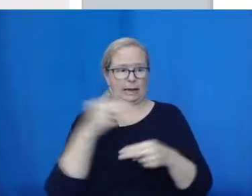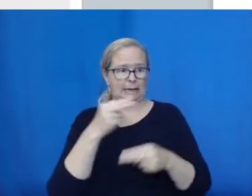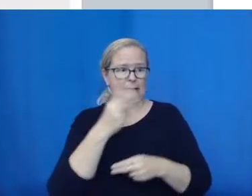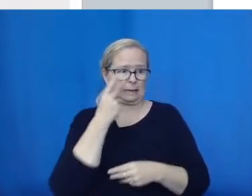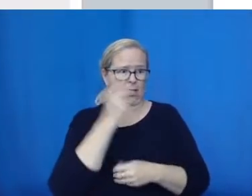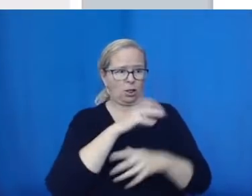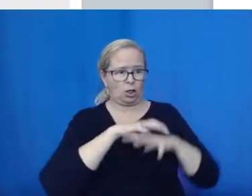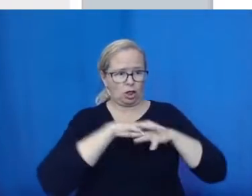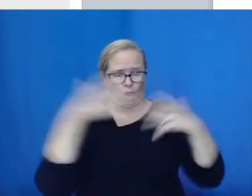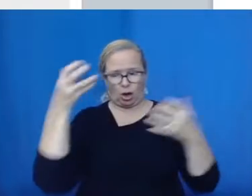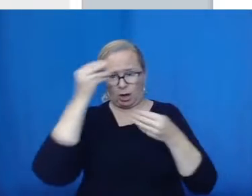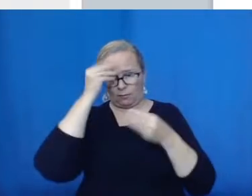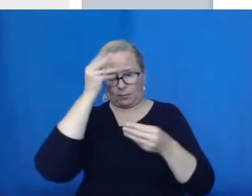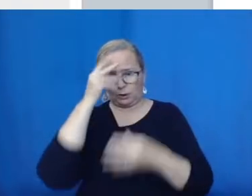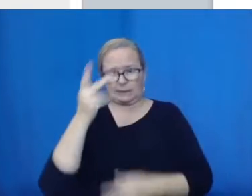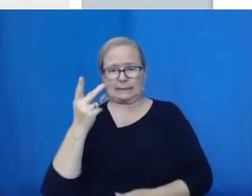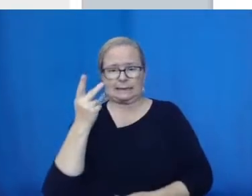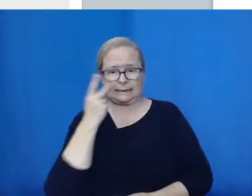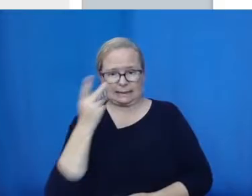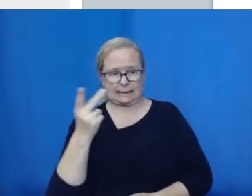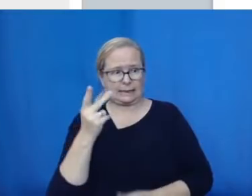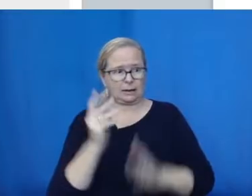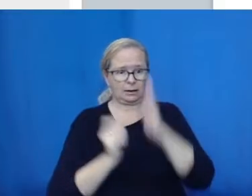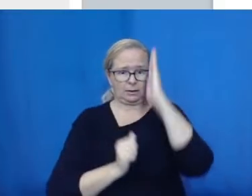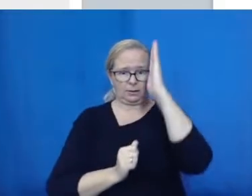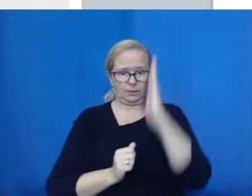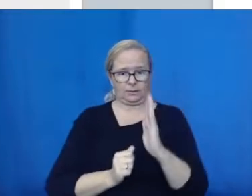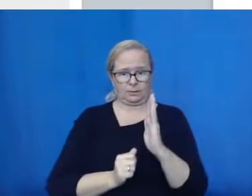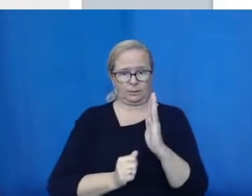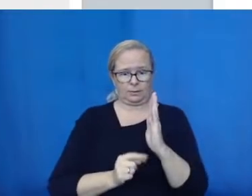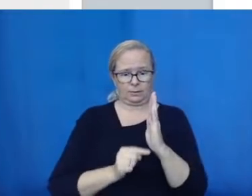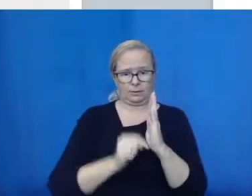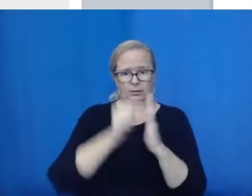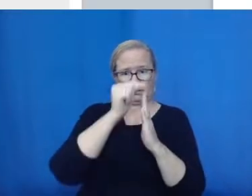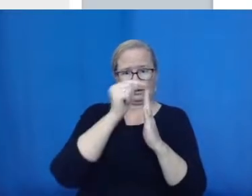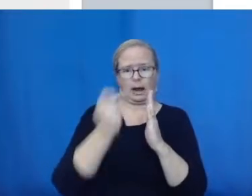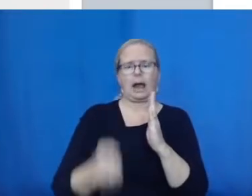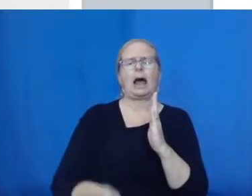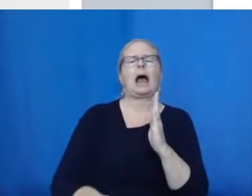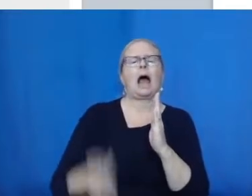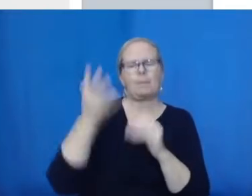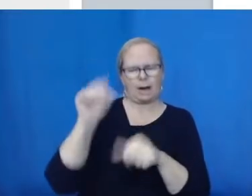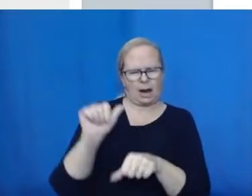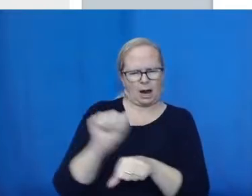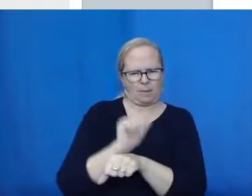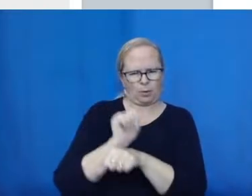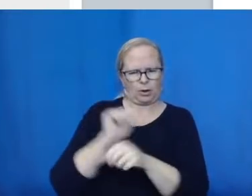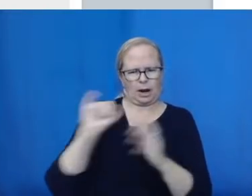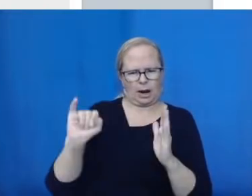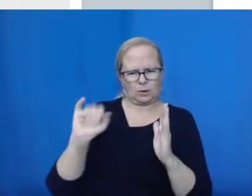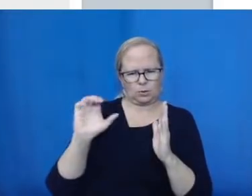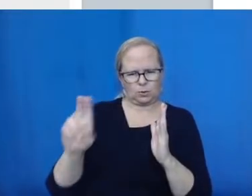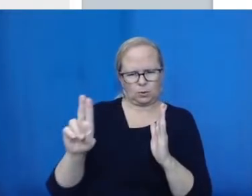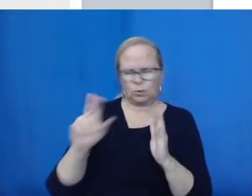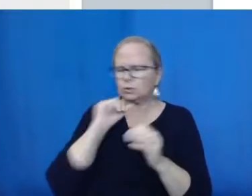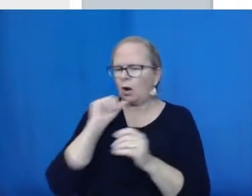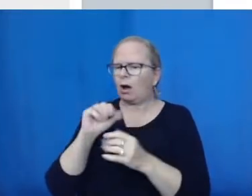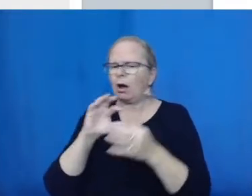COVID-19 patients, but patients from all causes, including surgical,